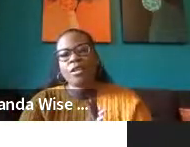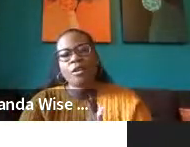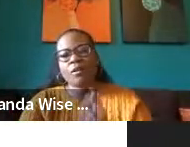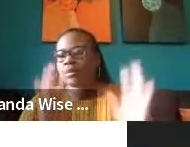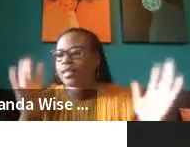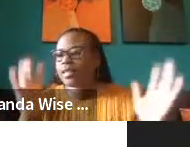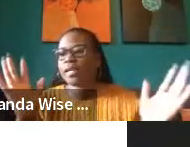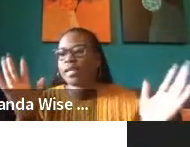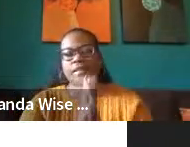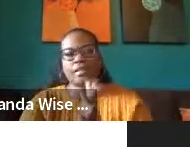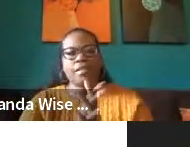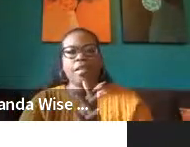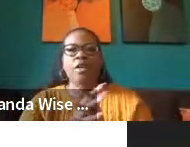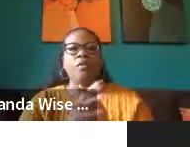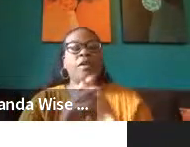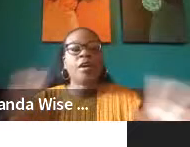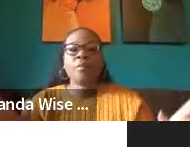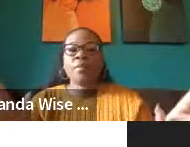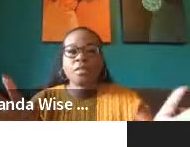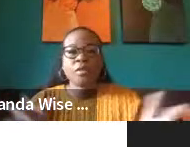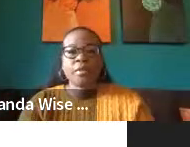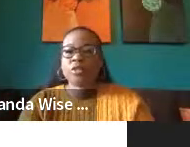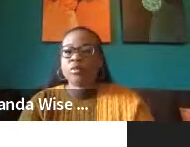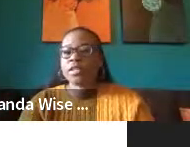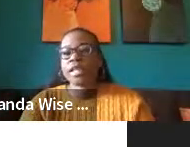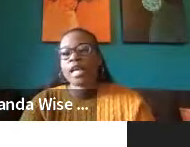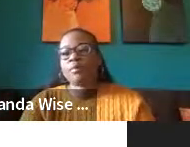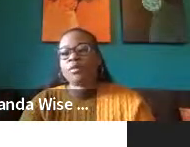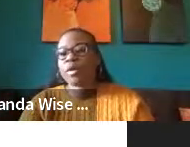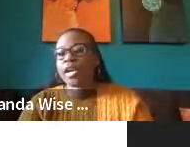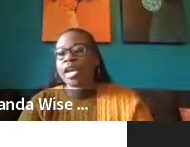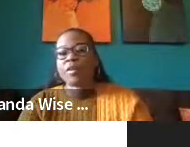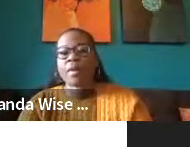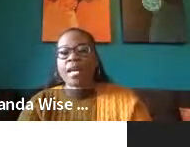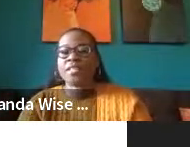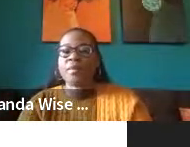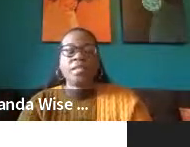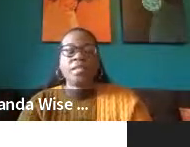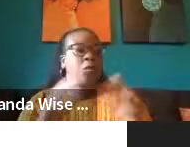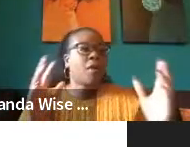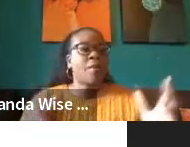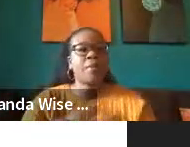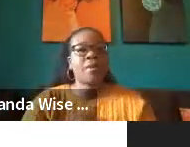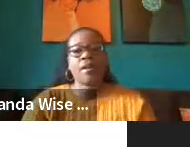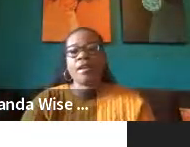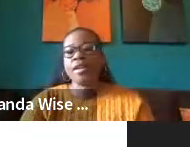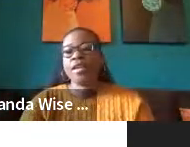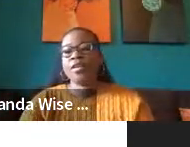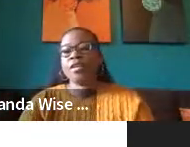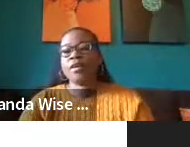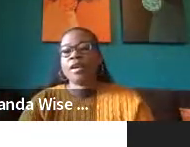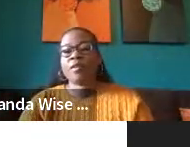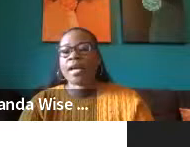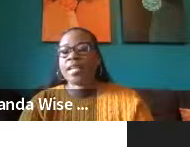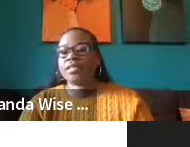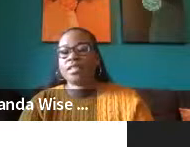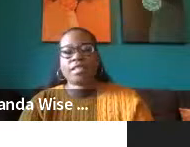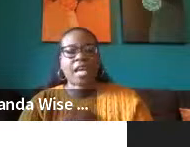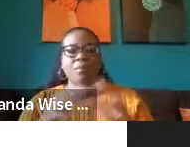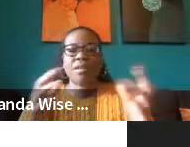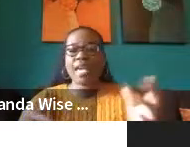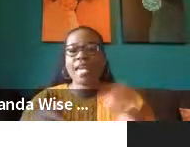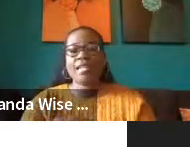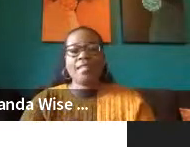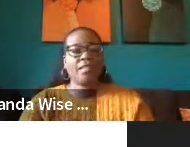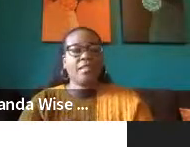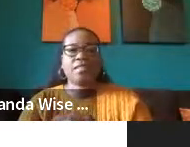okay? Let's be honest. We've all been to a bunch of workshops where everybody speaks so proper, everybody's just